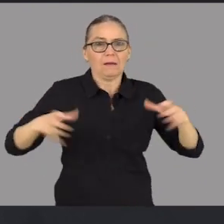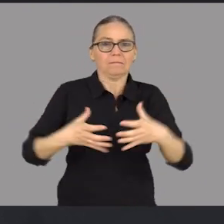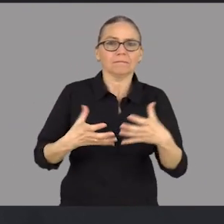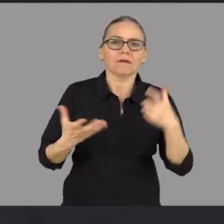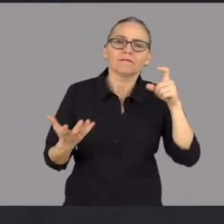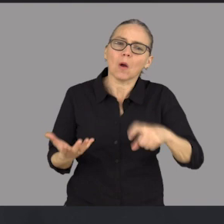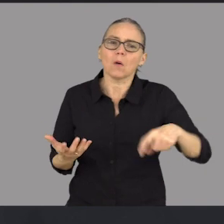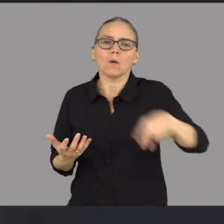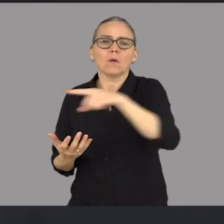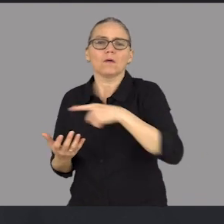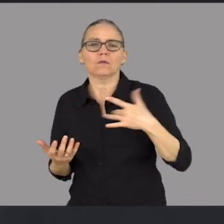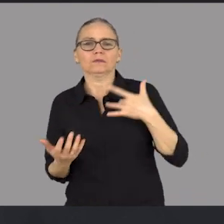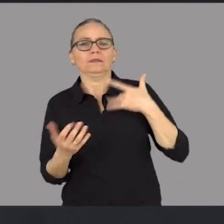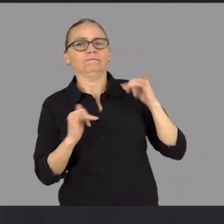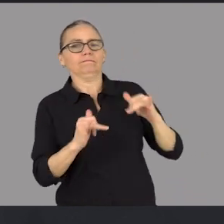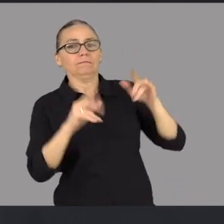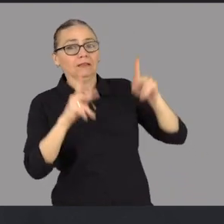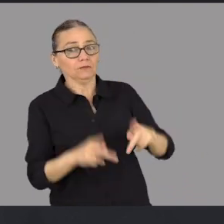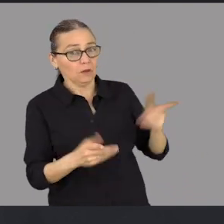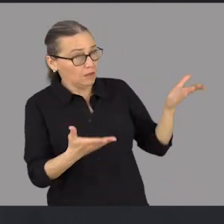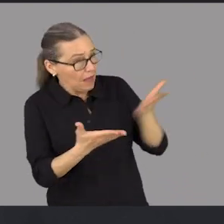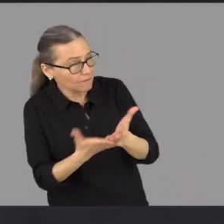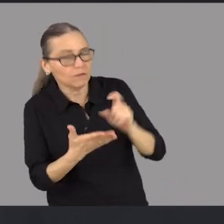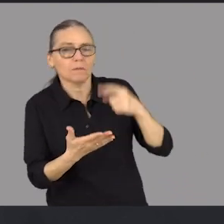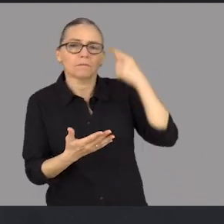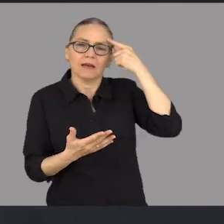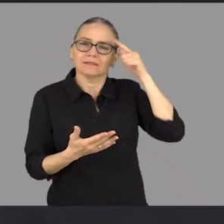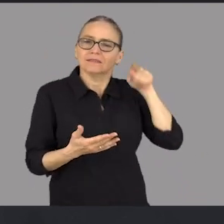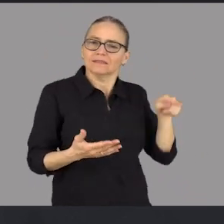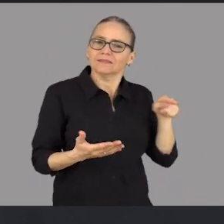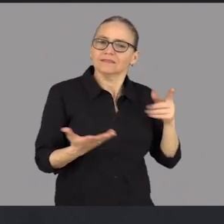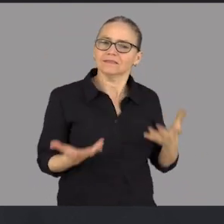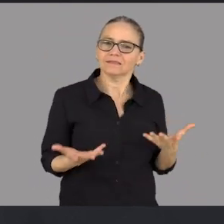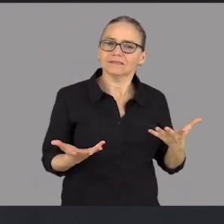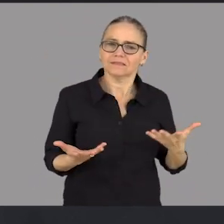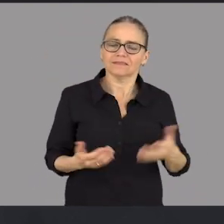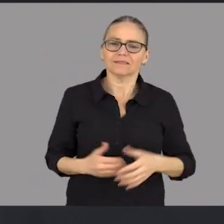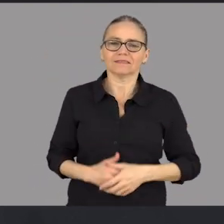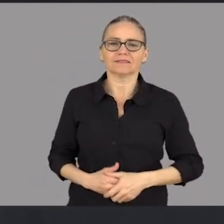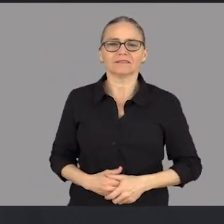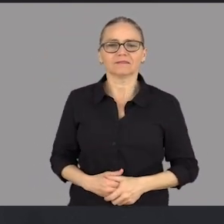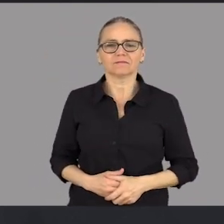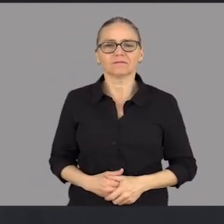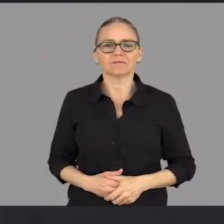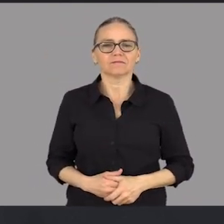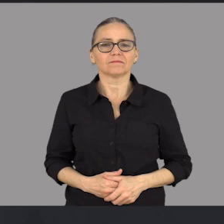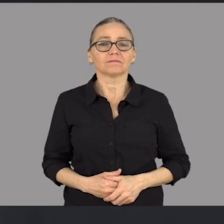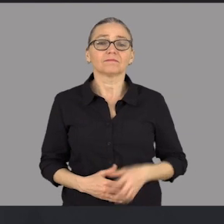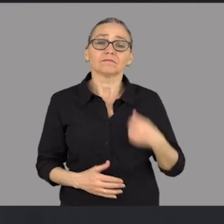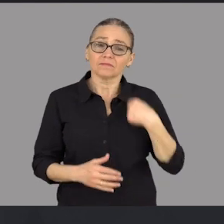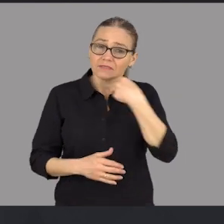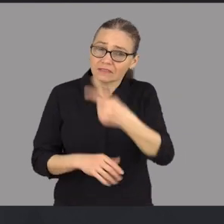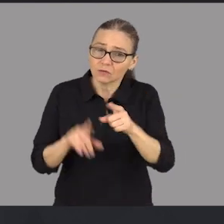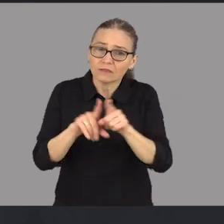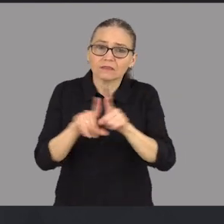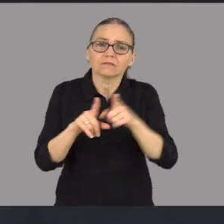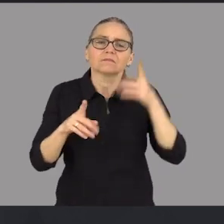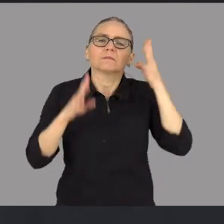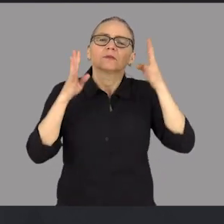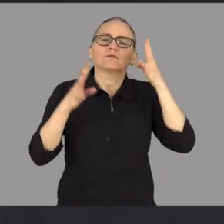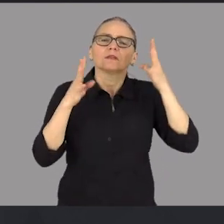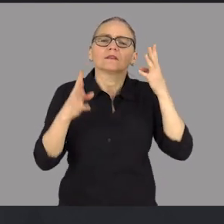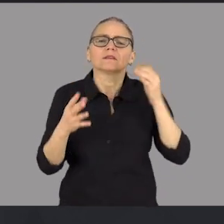employees. I really try to reach out to the managers and just explain to them that, when we're bringing somebody on